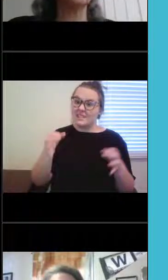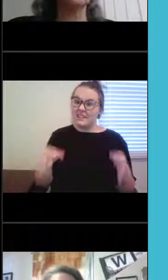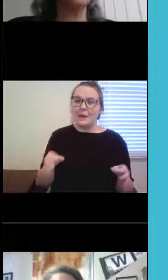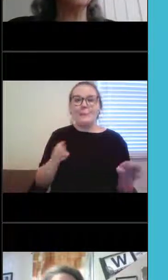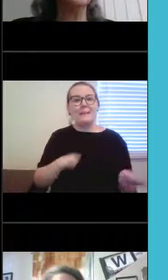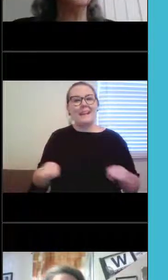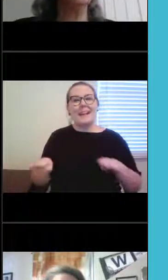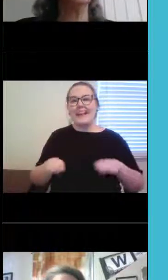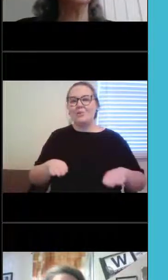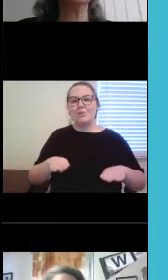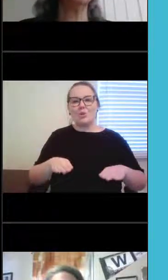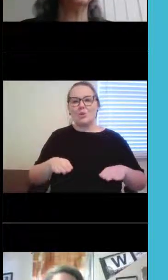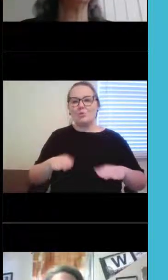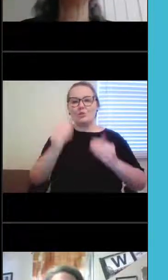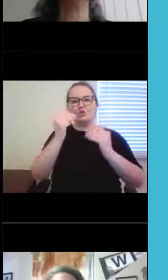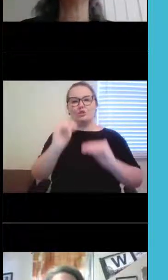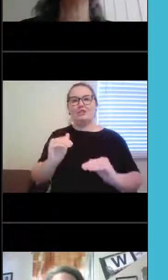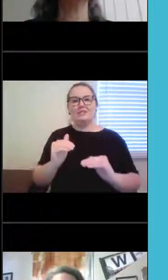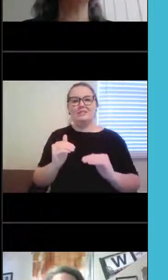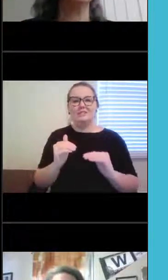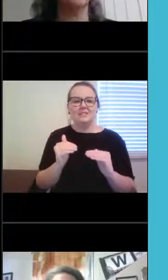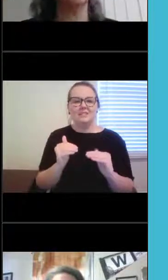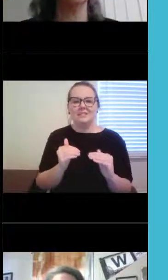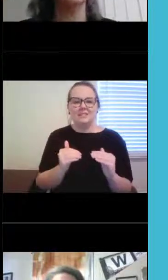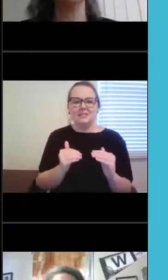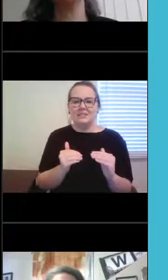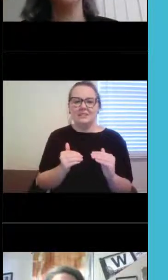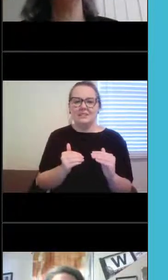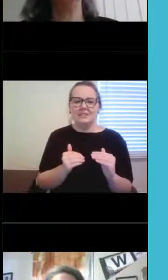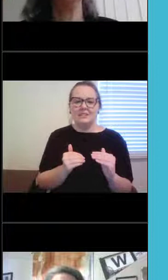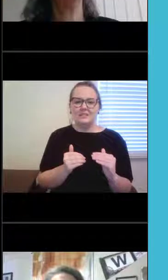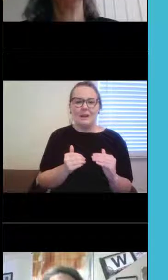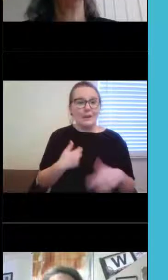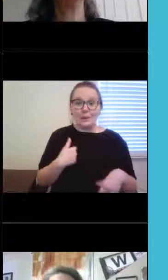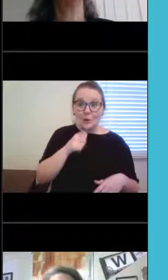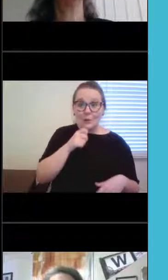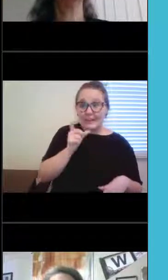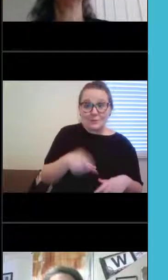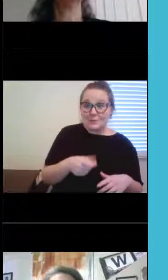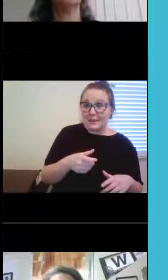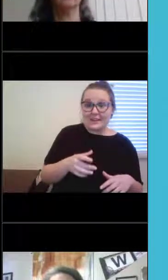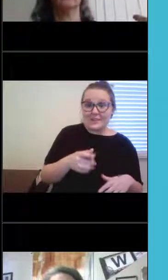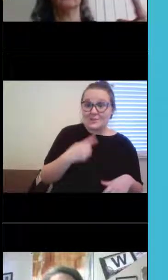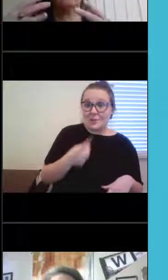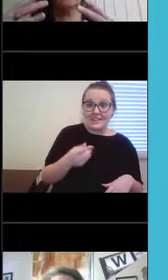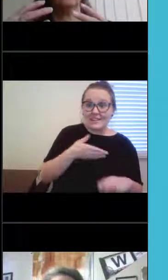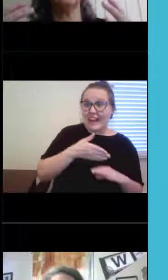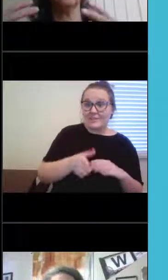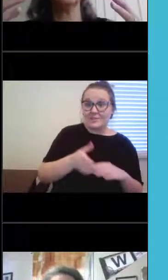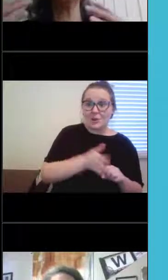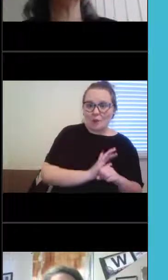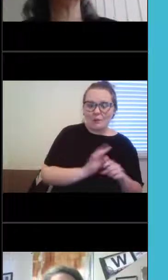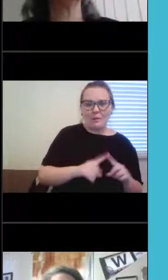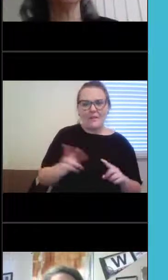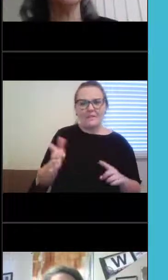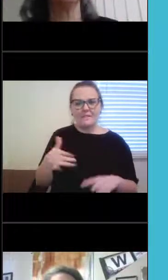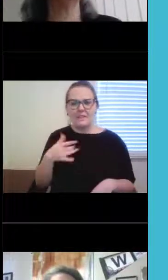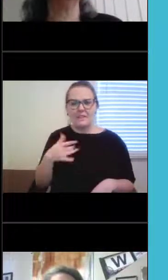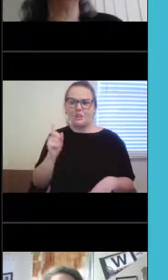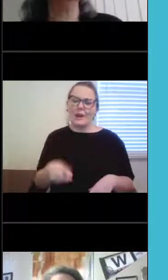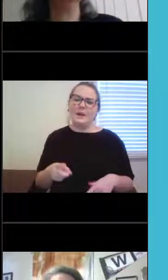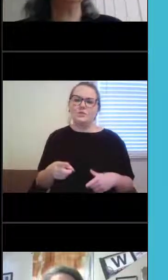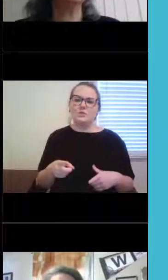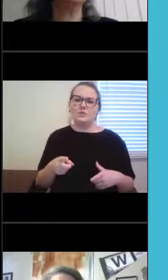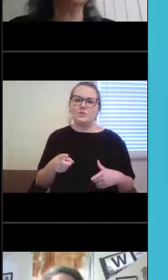behavioral restriction, right? And we don't need to be told this after COVID, right? And feeling like one has to, you know, shrink one's